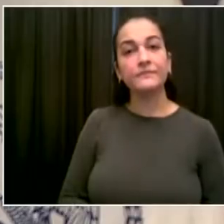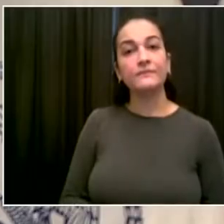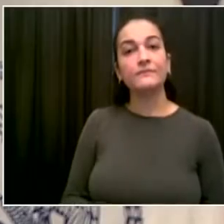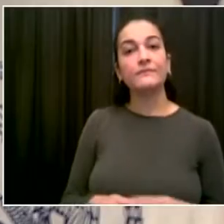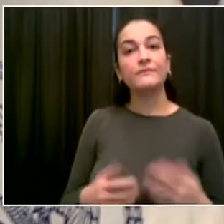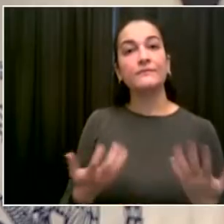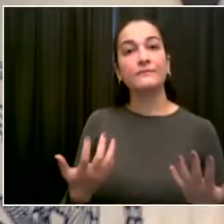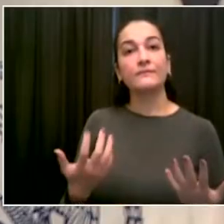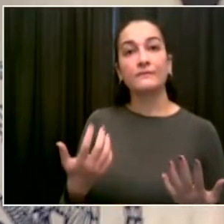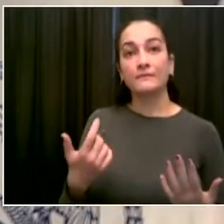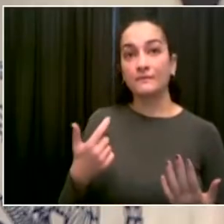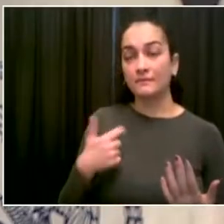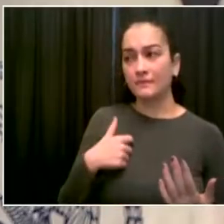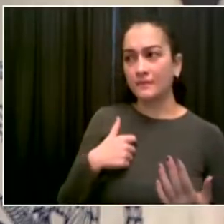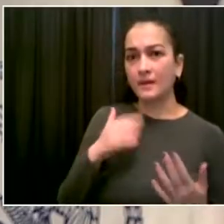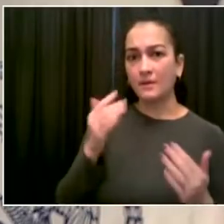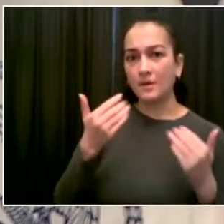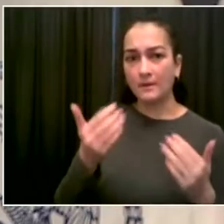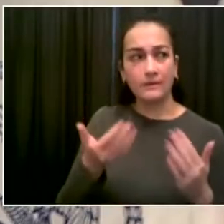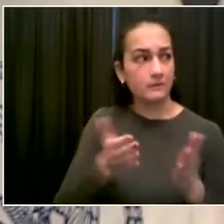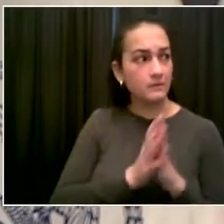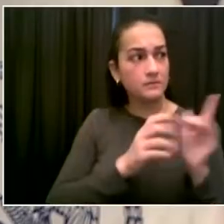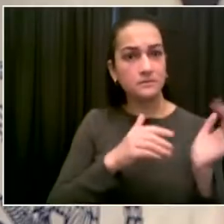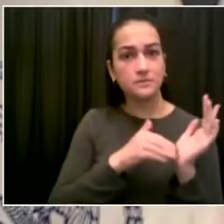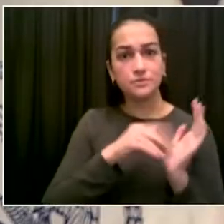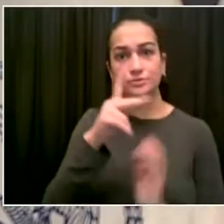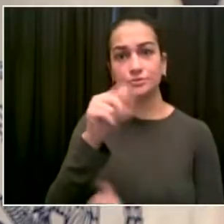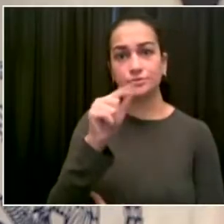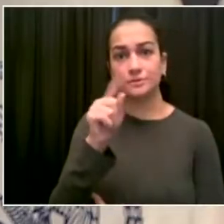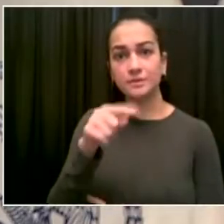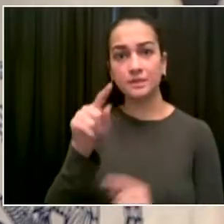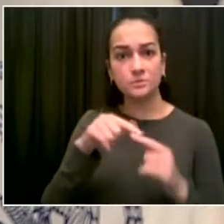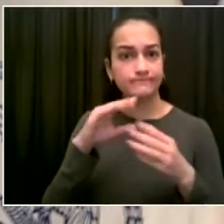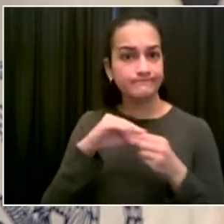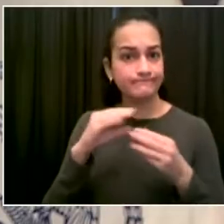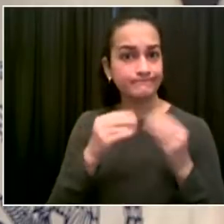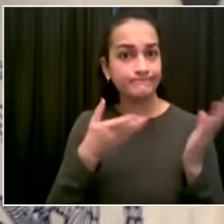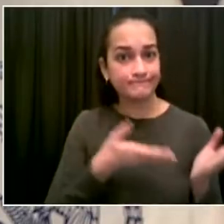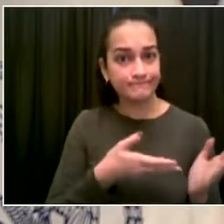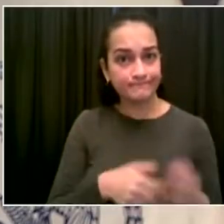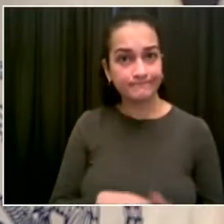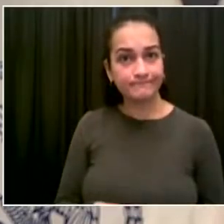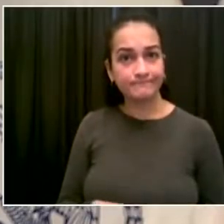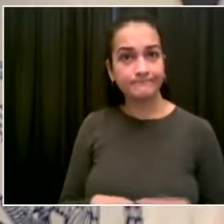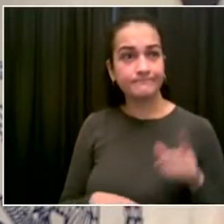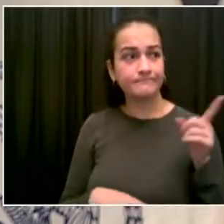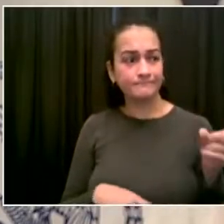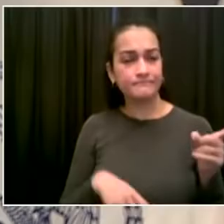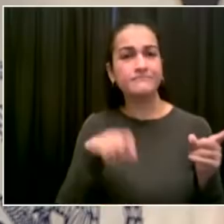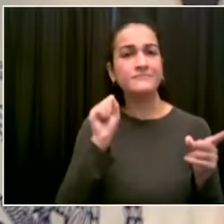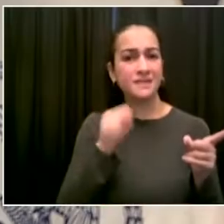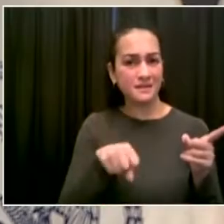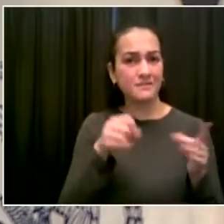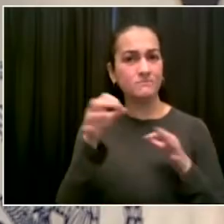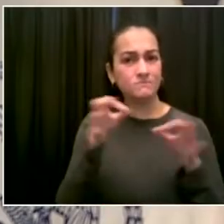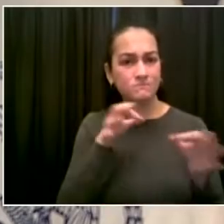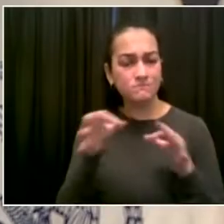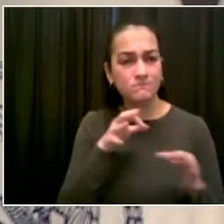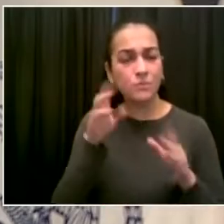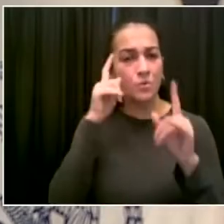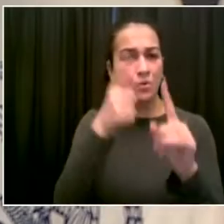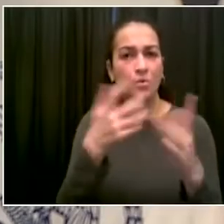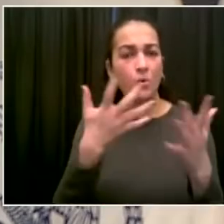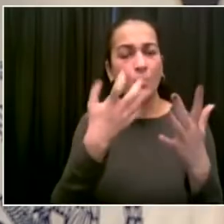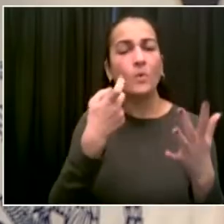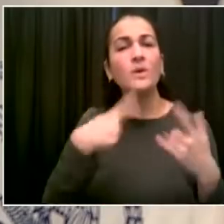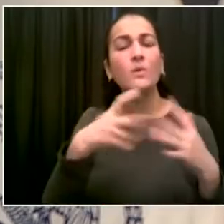As particularly the population has been going down, they can do that even better. So I think ensuring that we have